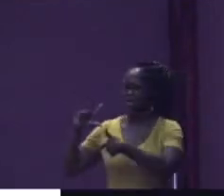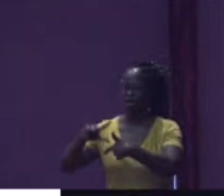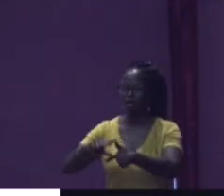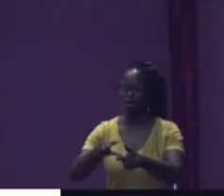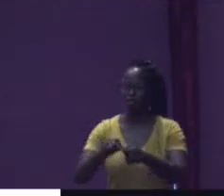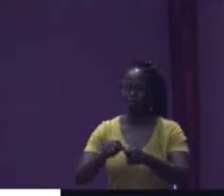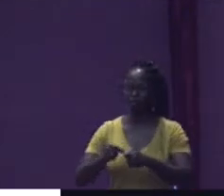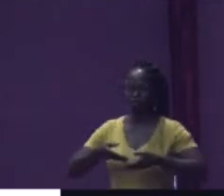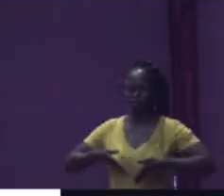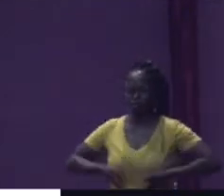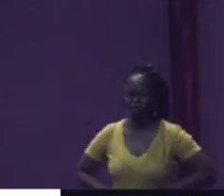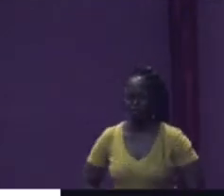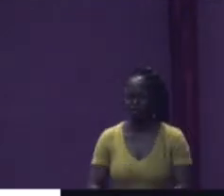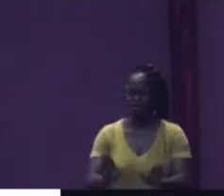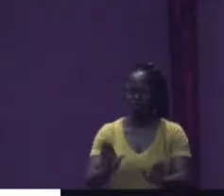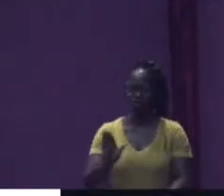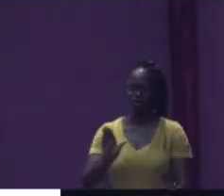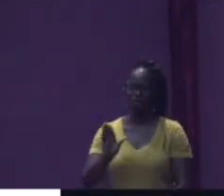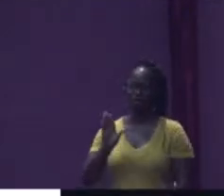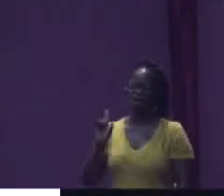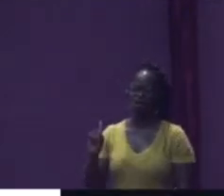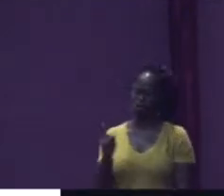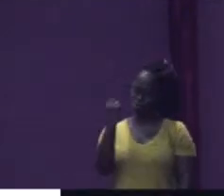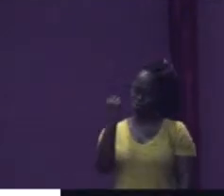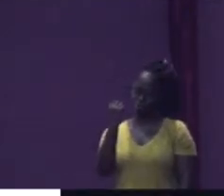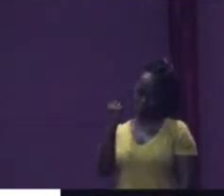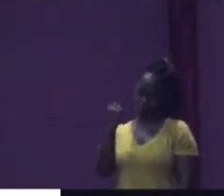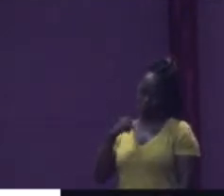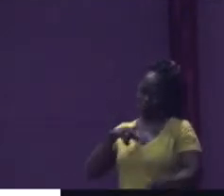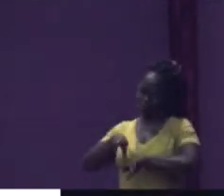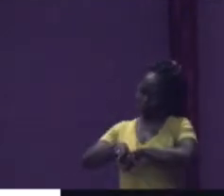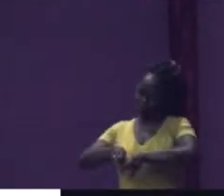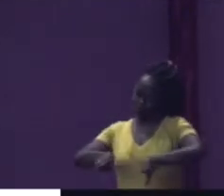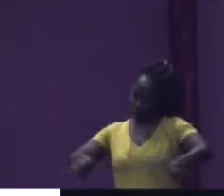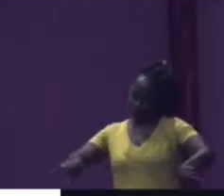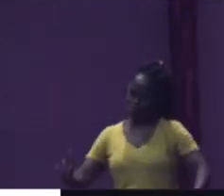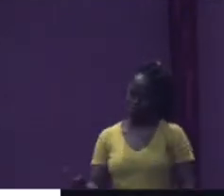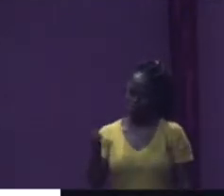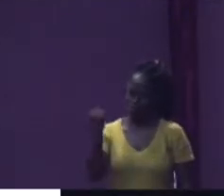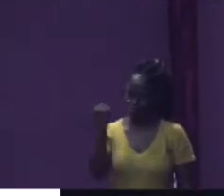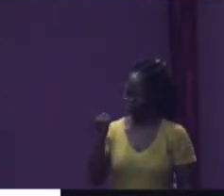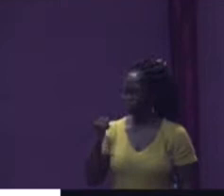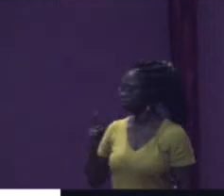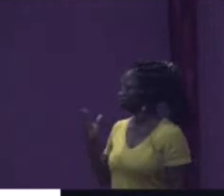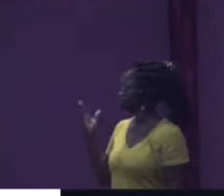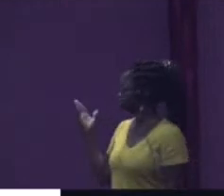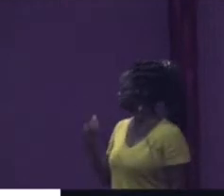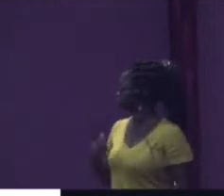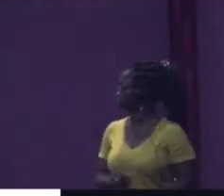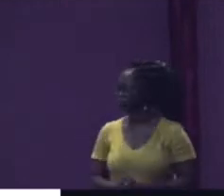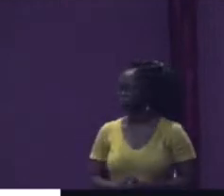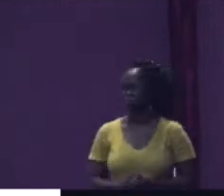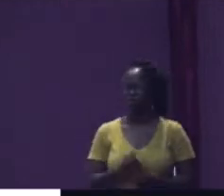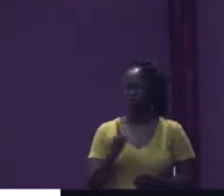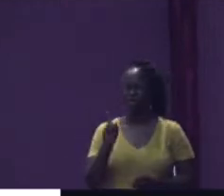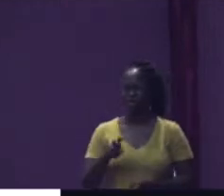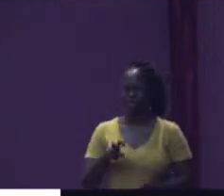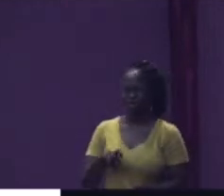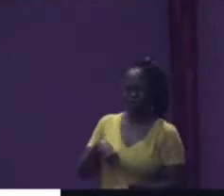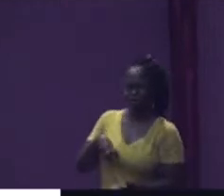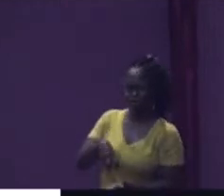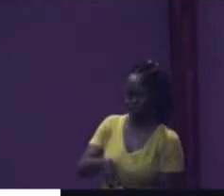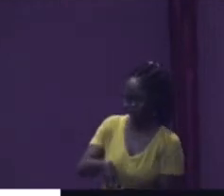traditional positions, is kneeling. And as you see, she's actually fully clothed, and